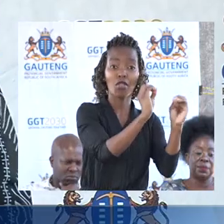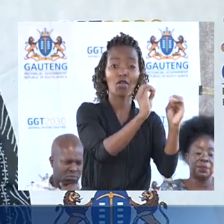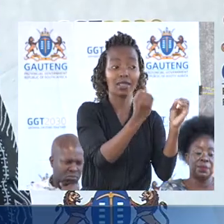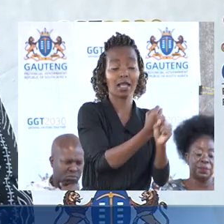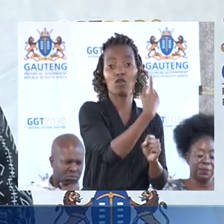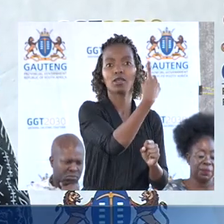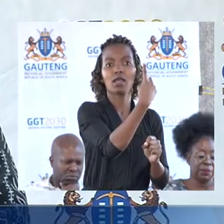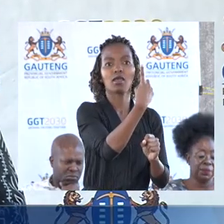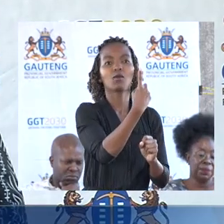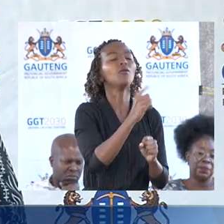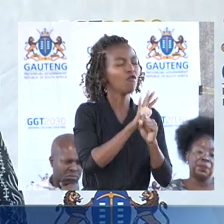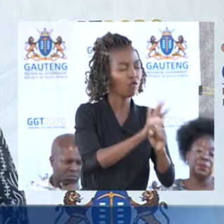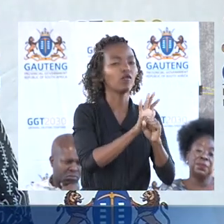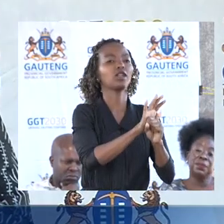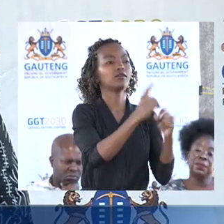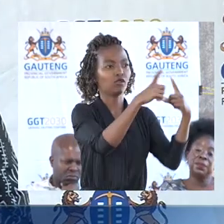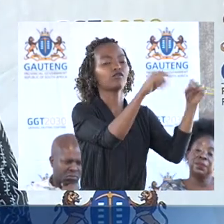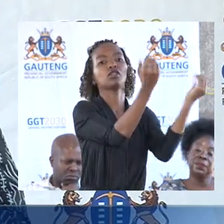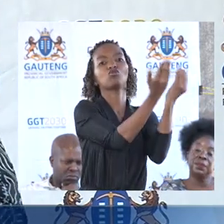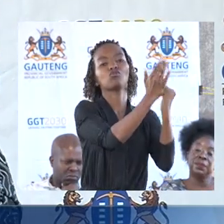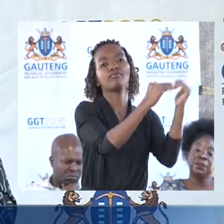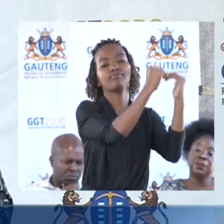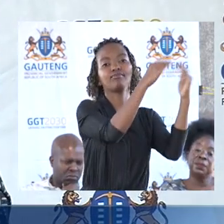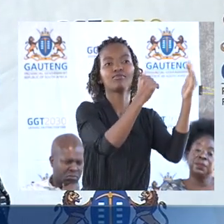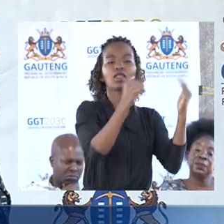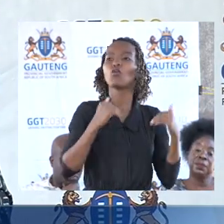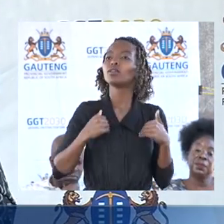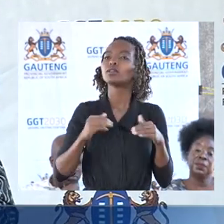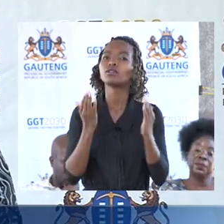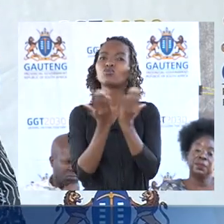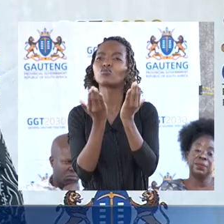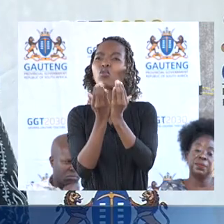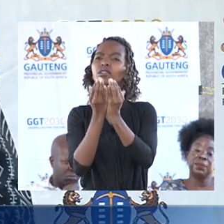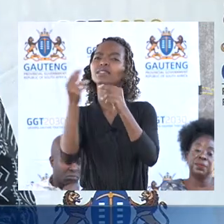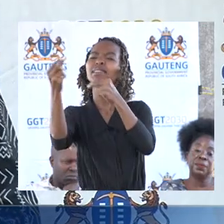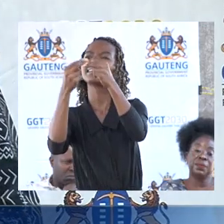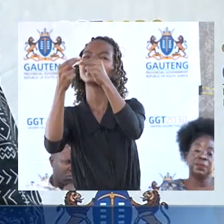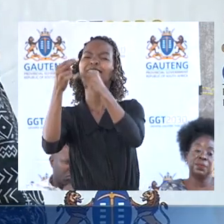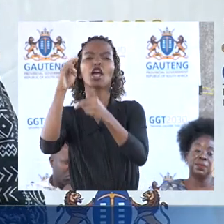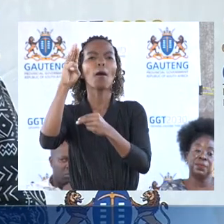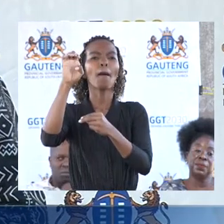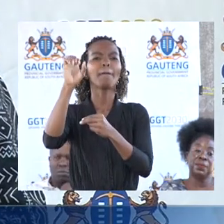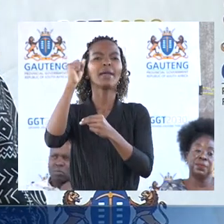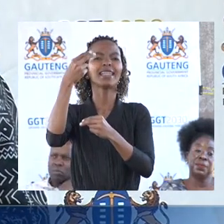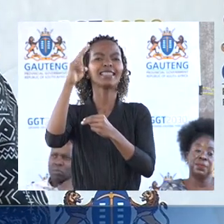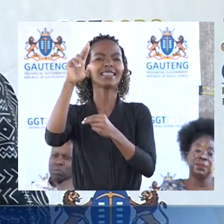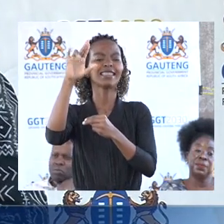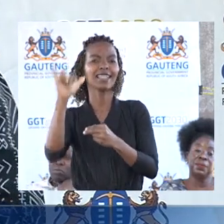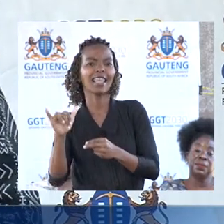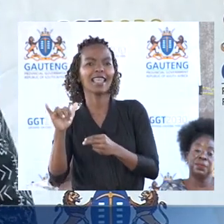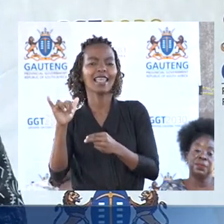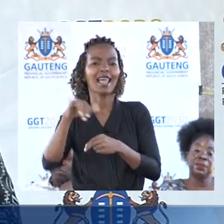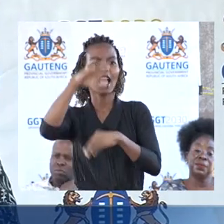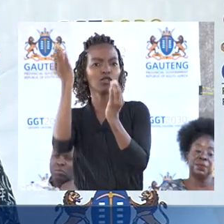Gauteng must be concluded. Starting with a school that is not far from here called Beishli Acres